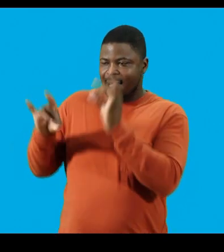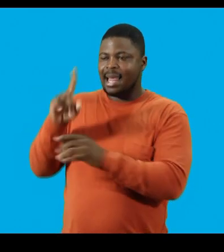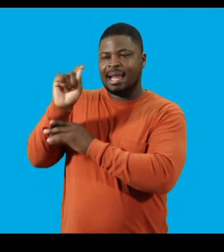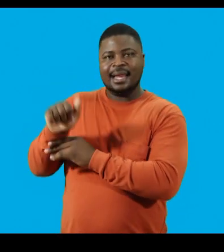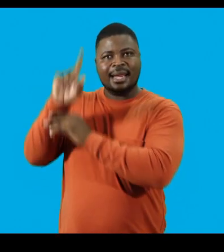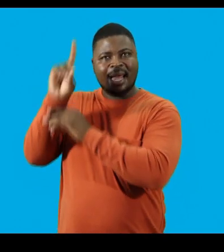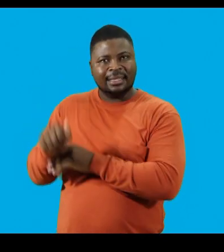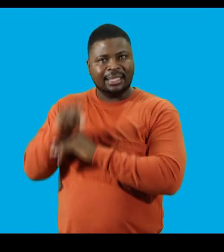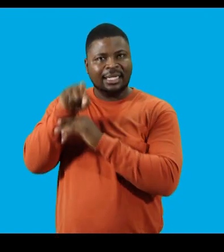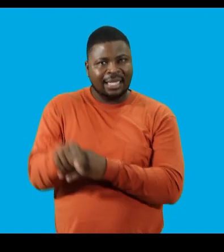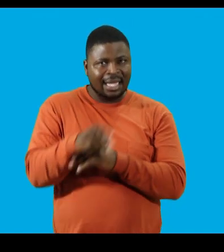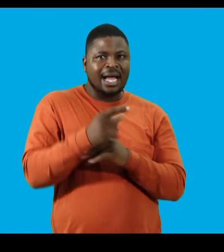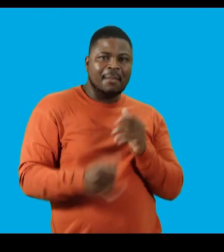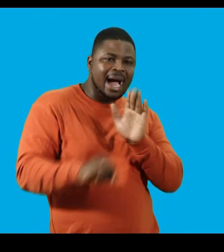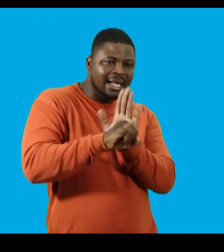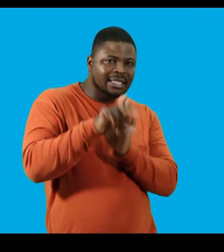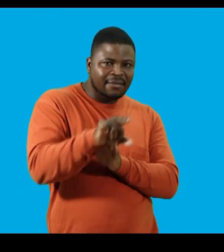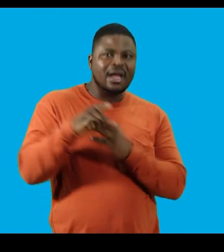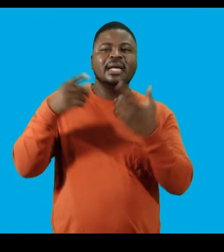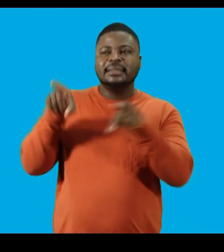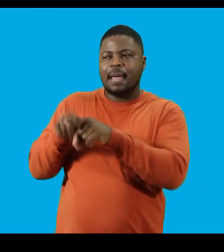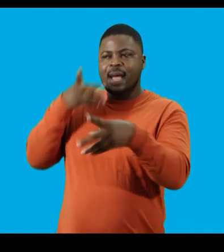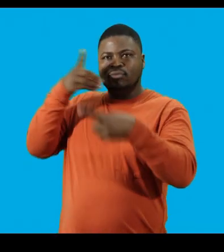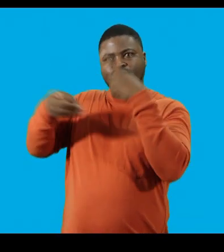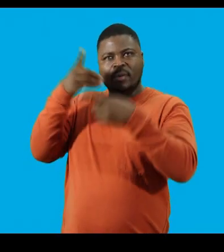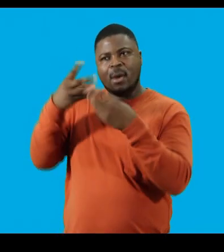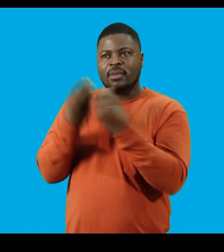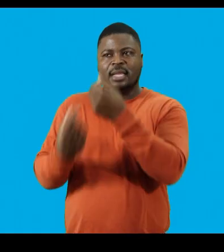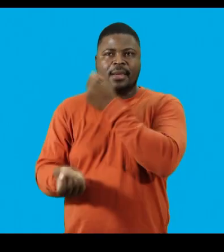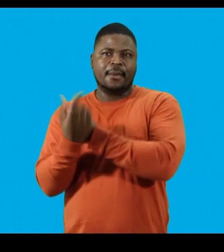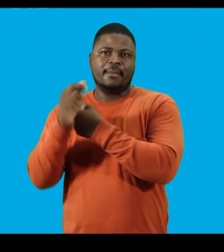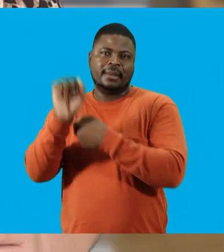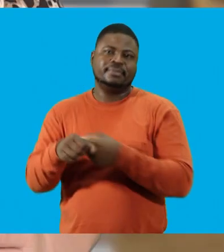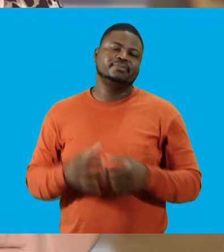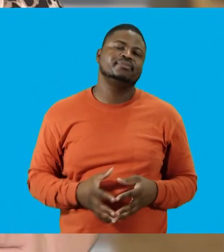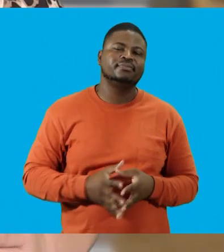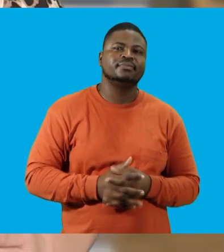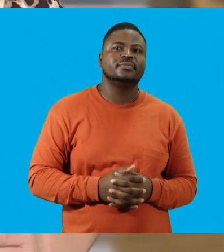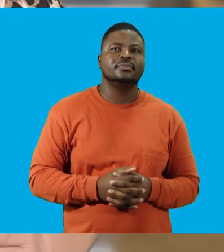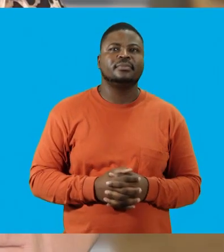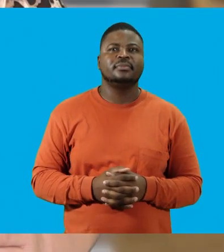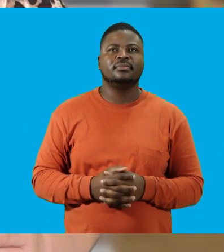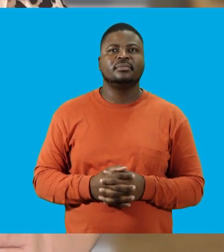by identifying and describing the trends.